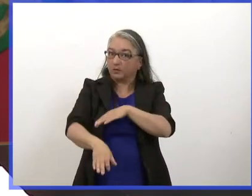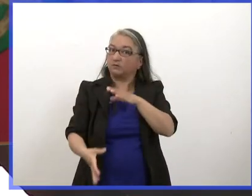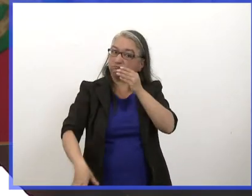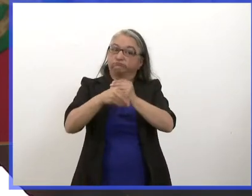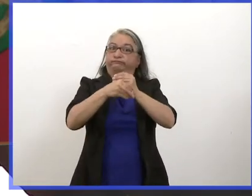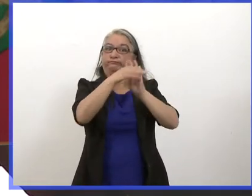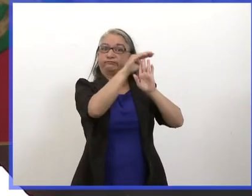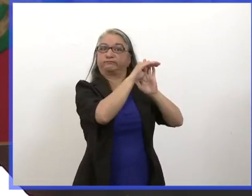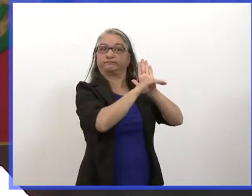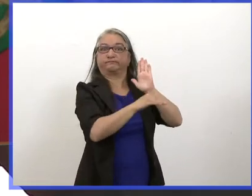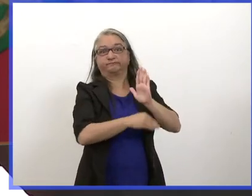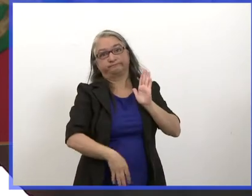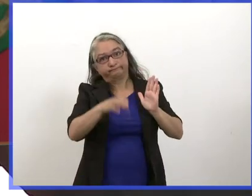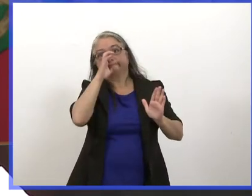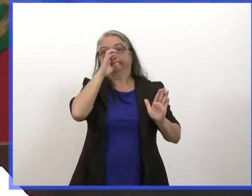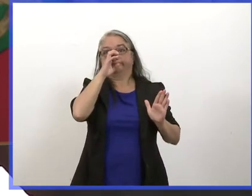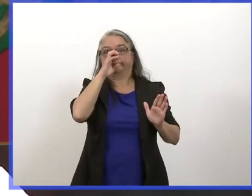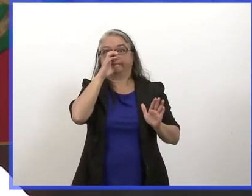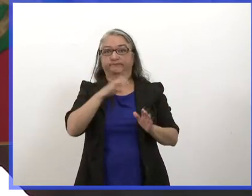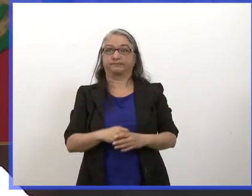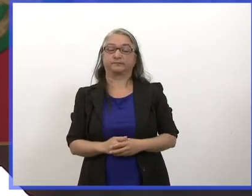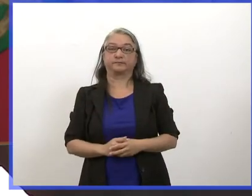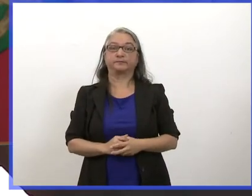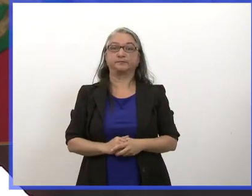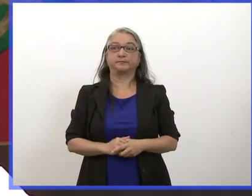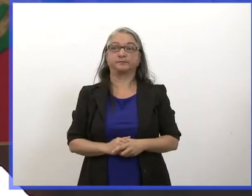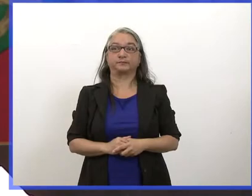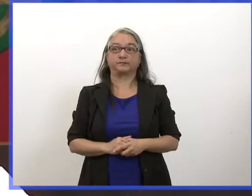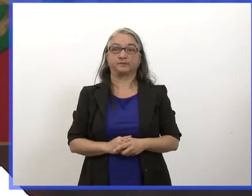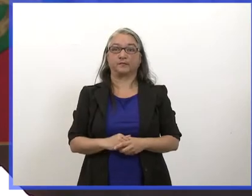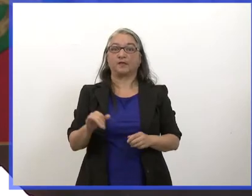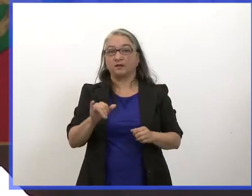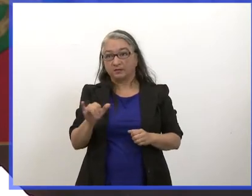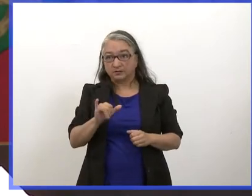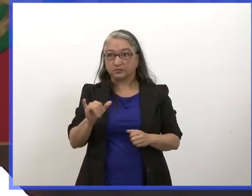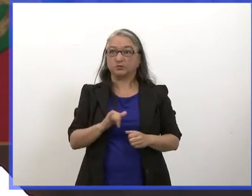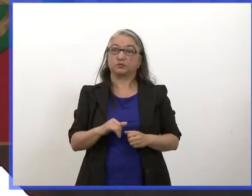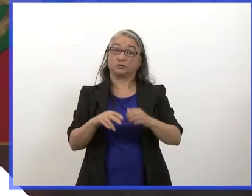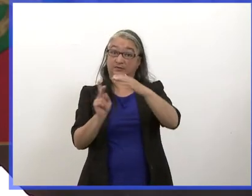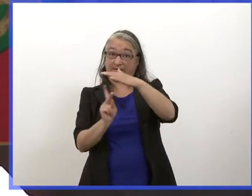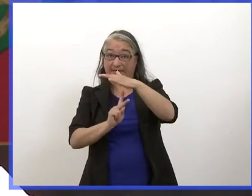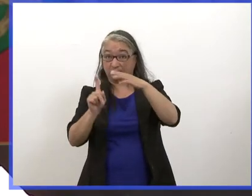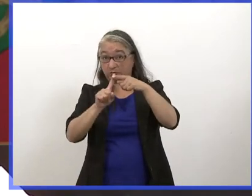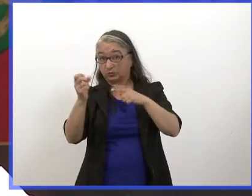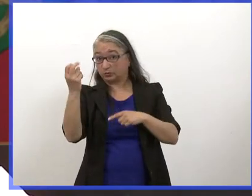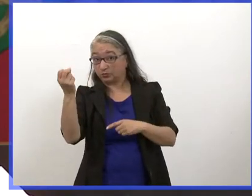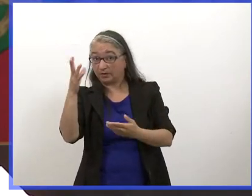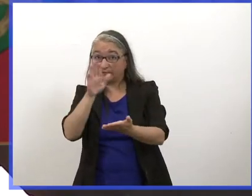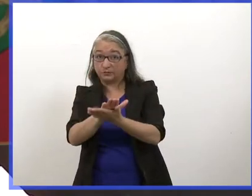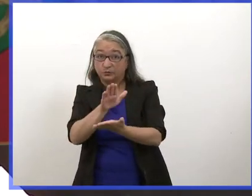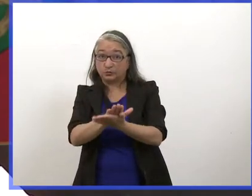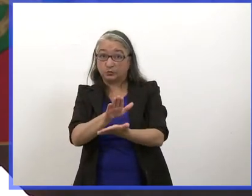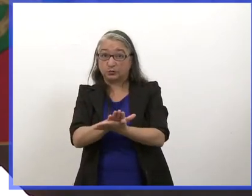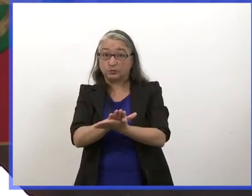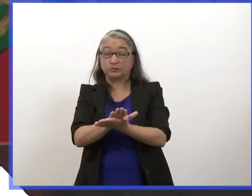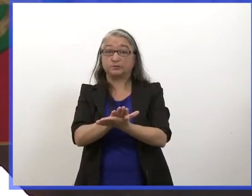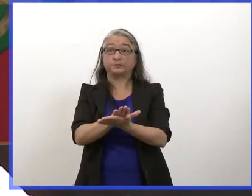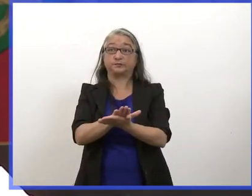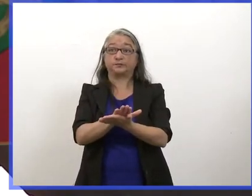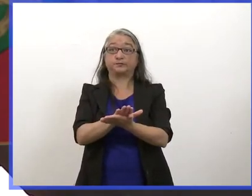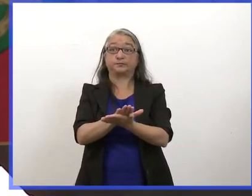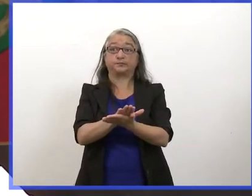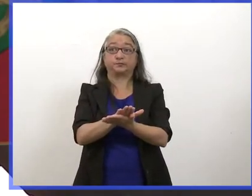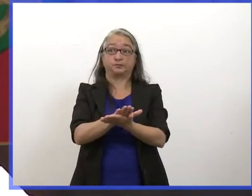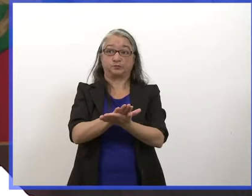In addition to the orders, remote learning for K-12 schools in Winnipeg, Brandon, Red River Valley, and Garden Valley School Divisions